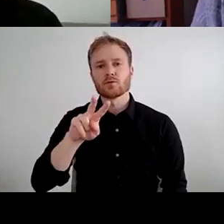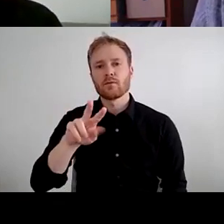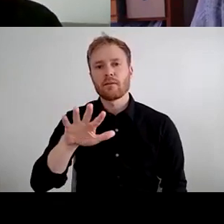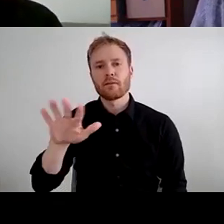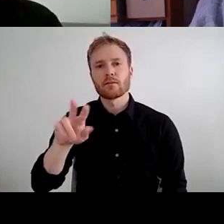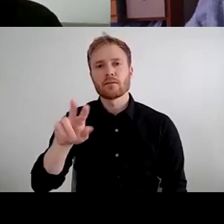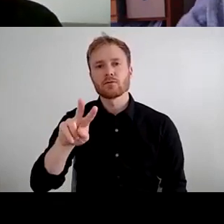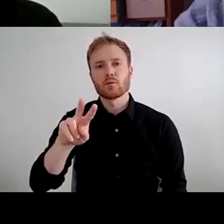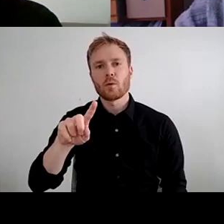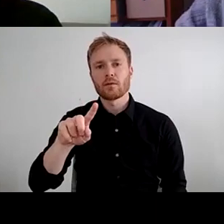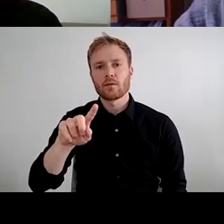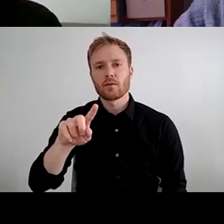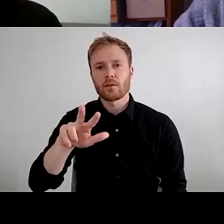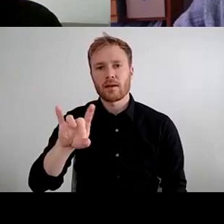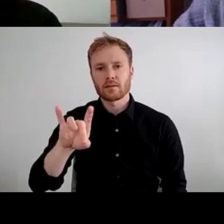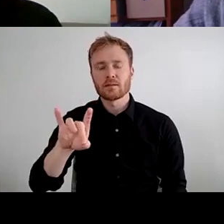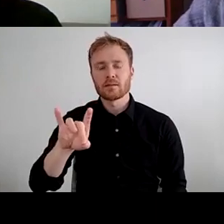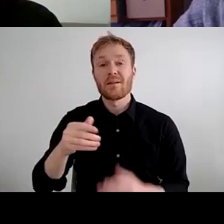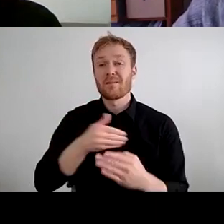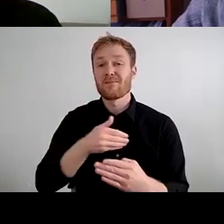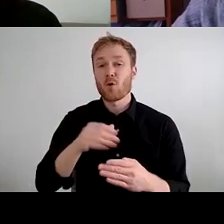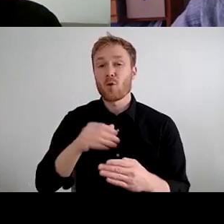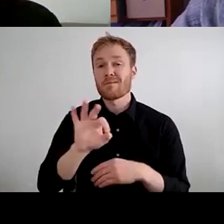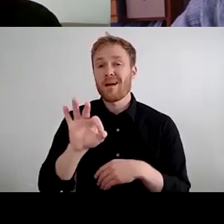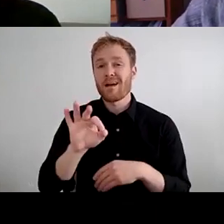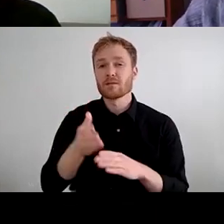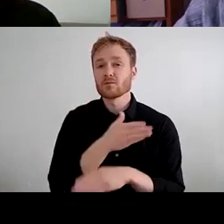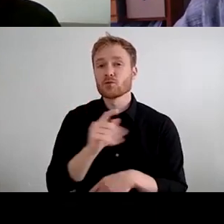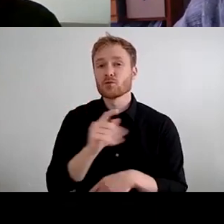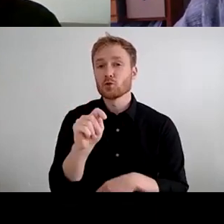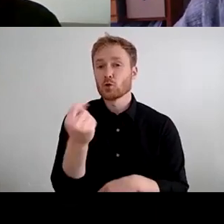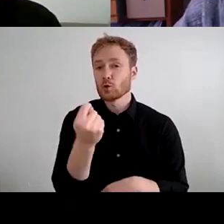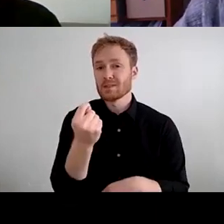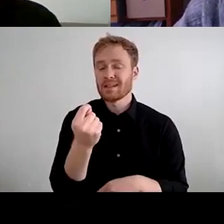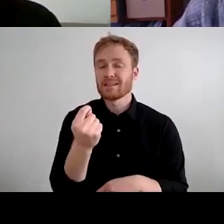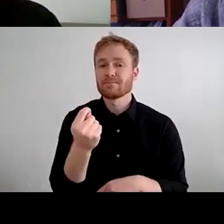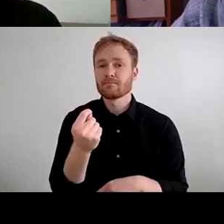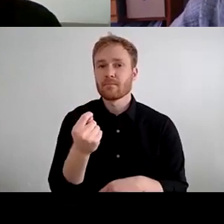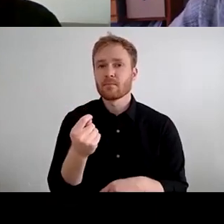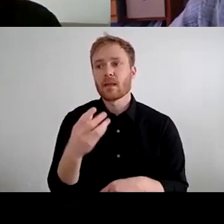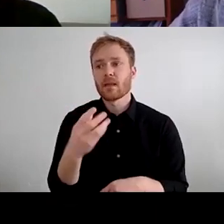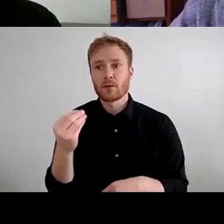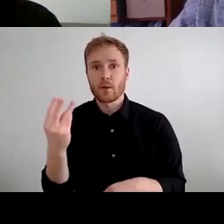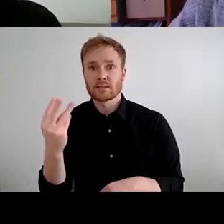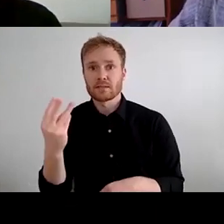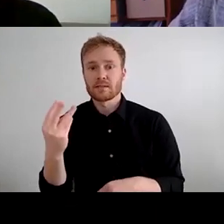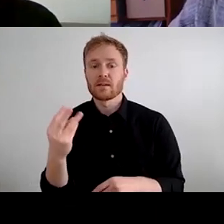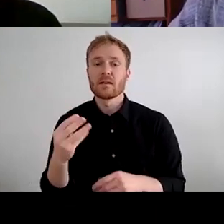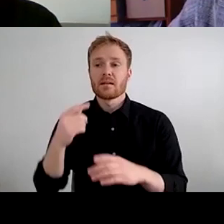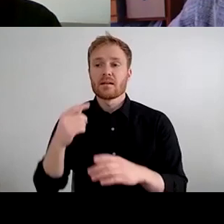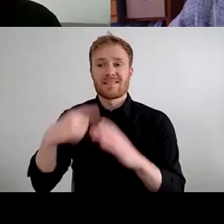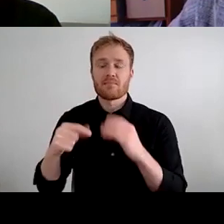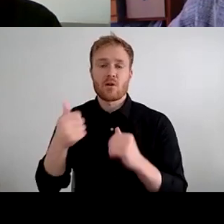412-255-2138 before 9 a.m. Tuesday and Wednesday, or email comments to city clerk's office